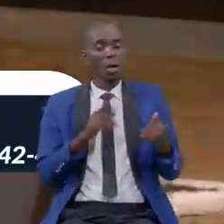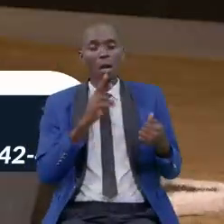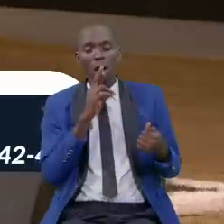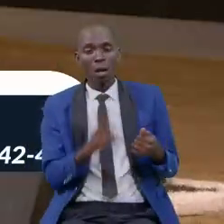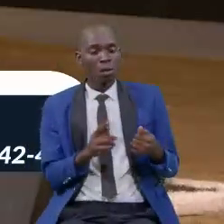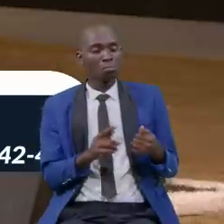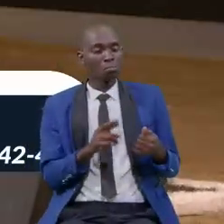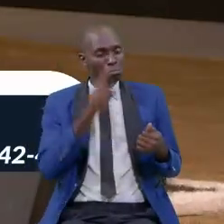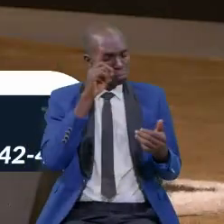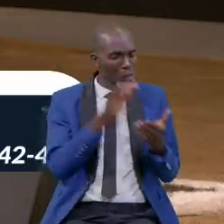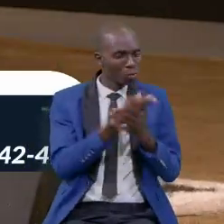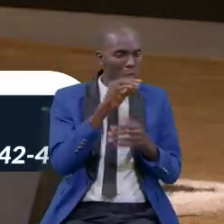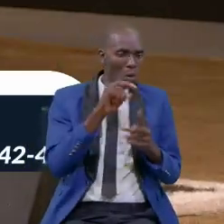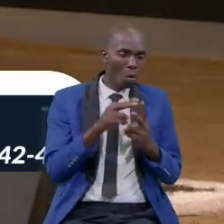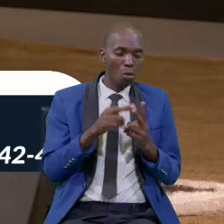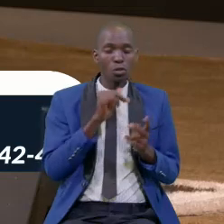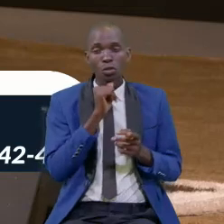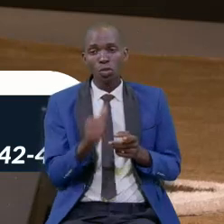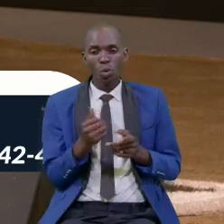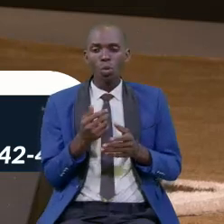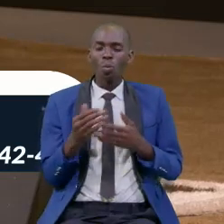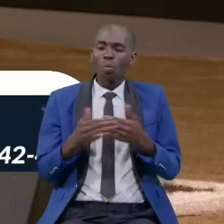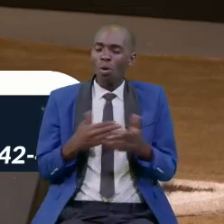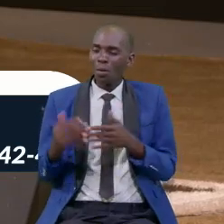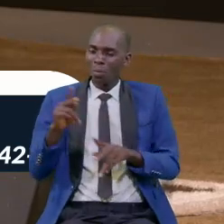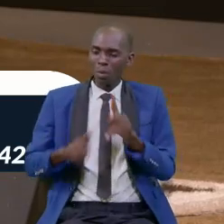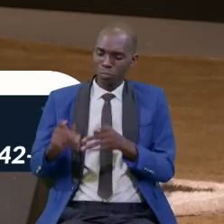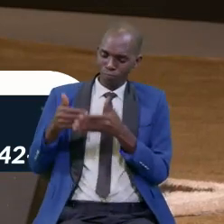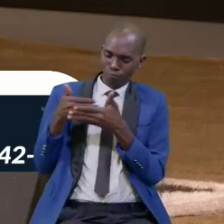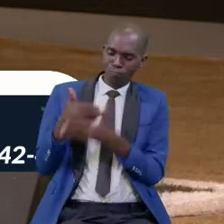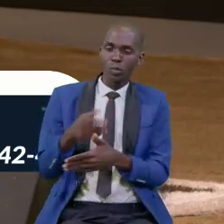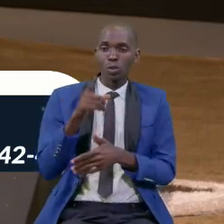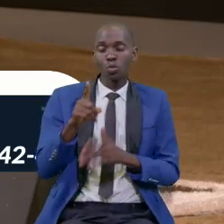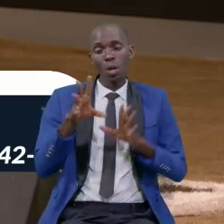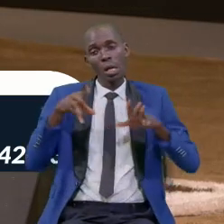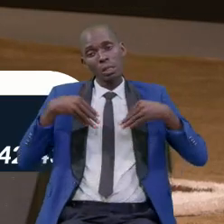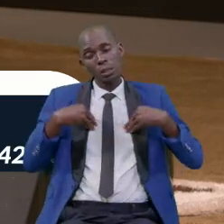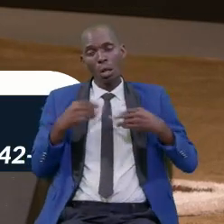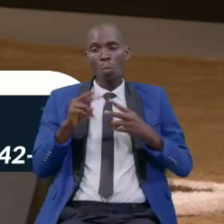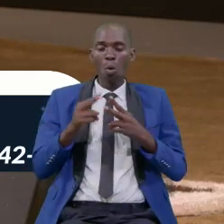they don't believe, whatever people around you accept or they do not